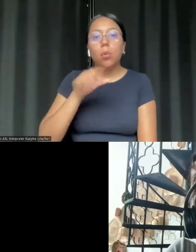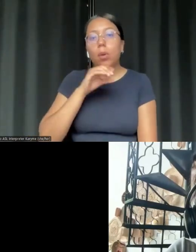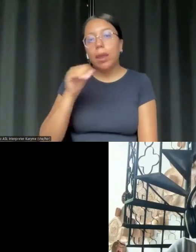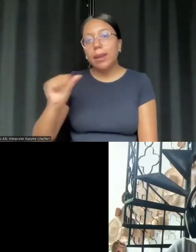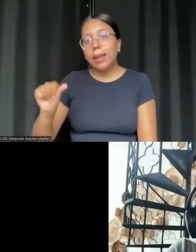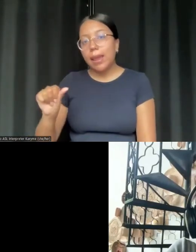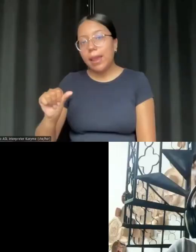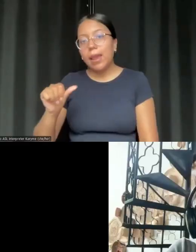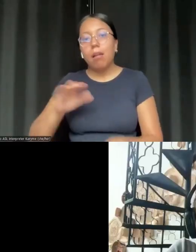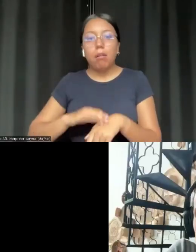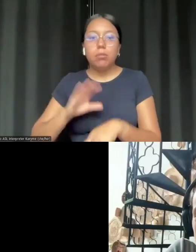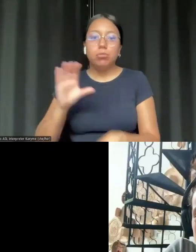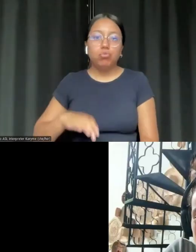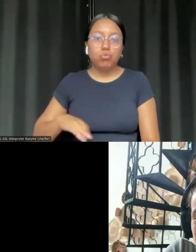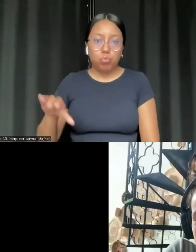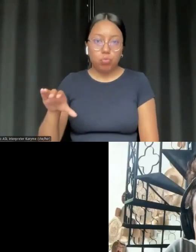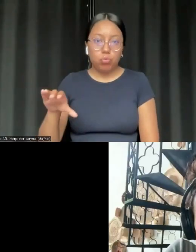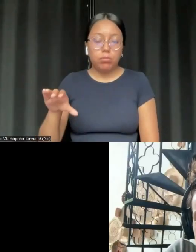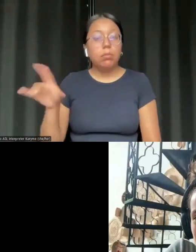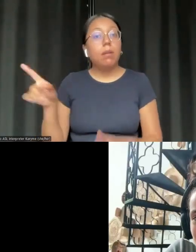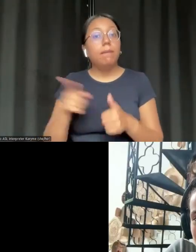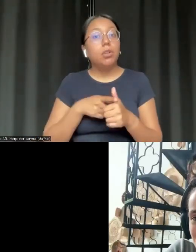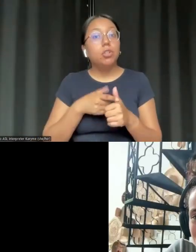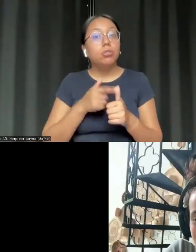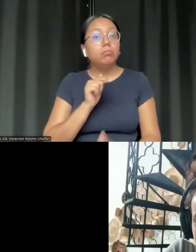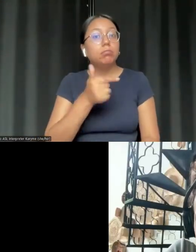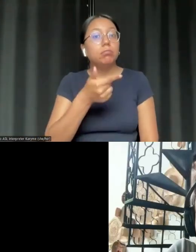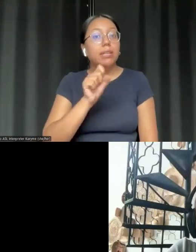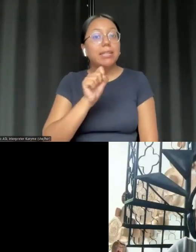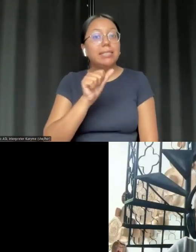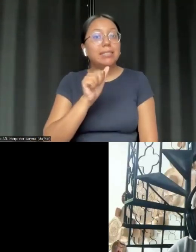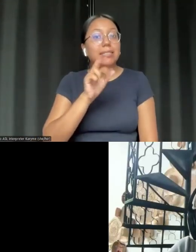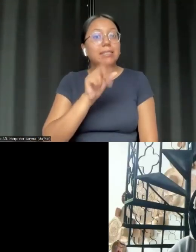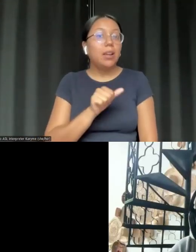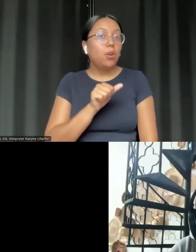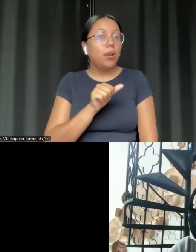Zoom. But first, we will hear from Sara Hendren.